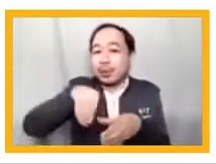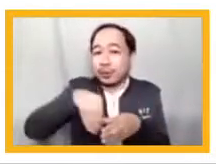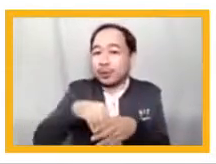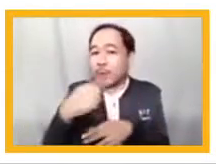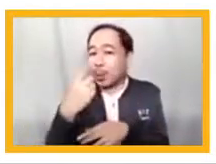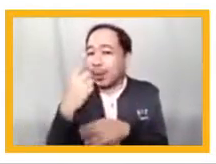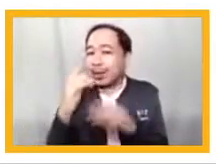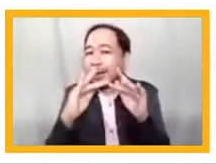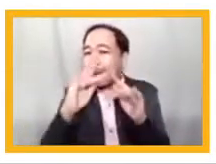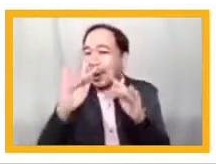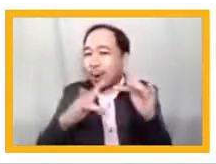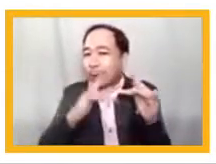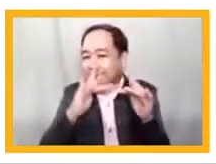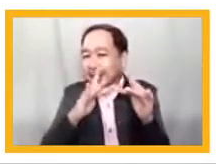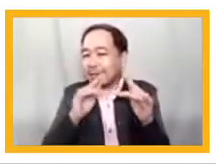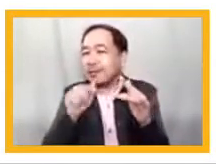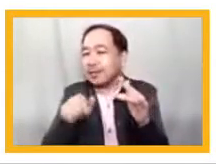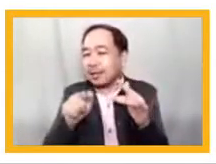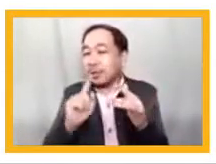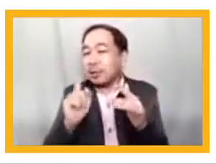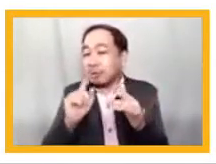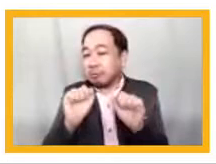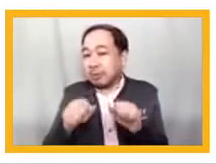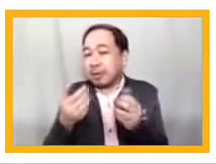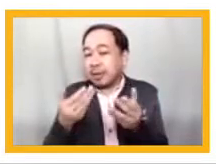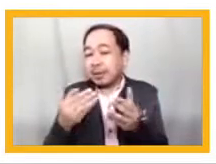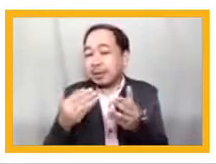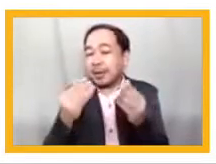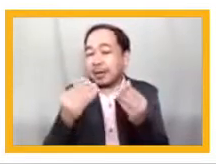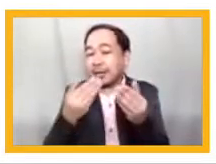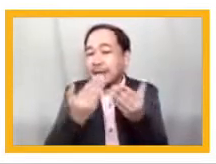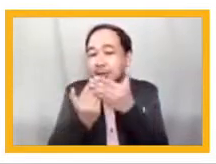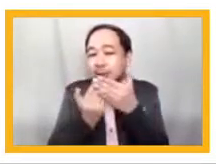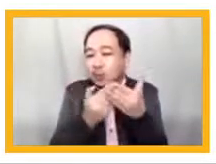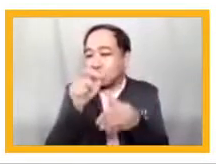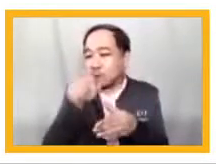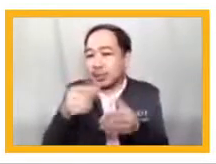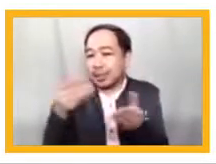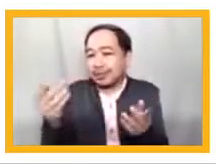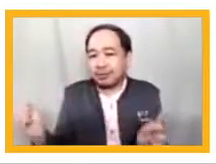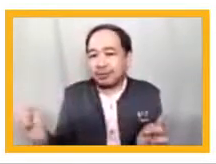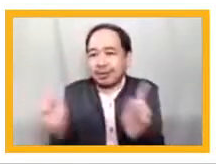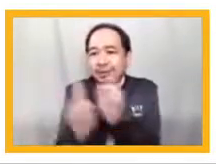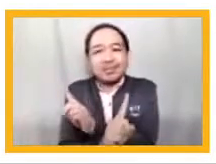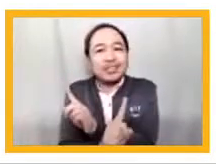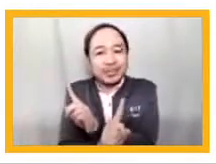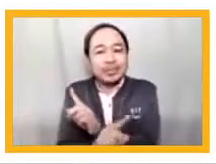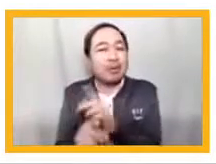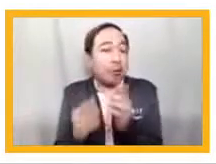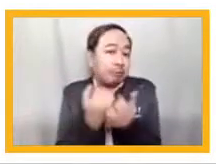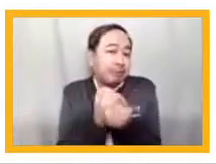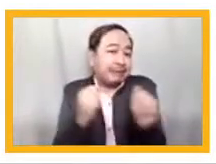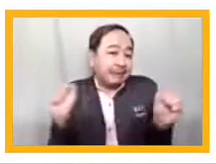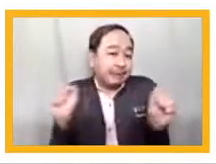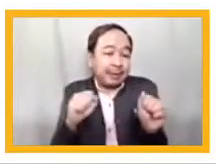form of students exchange or independent study projects. So that's among other. And